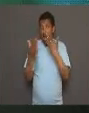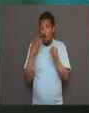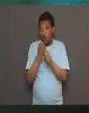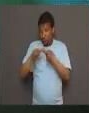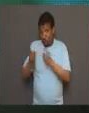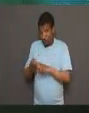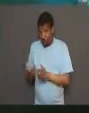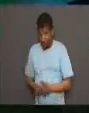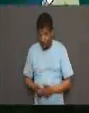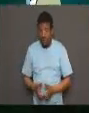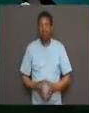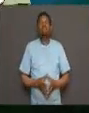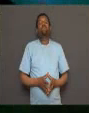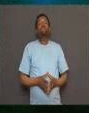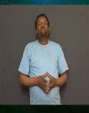partner.